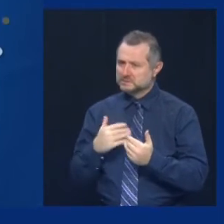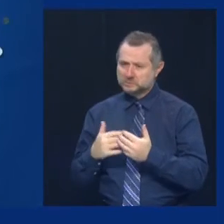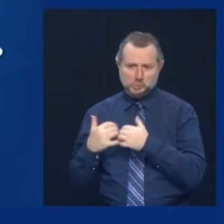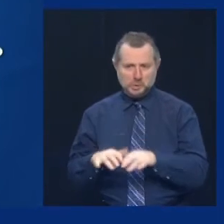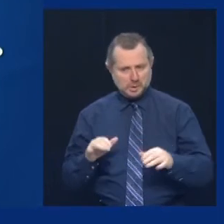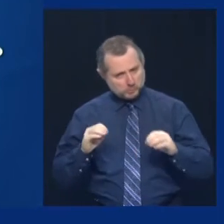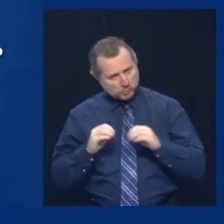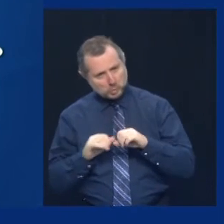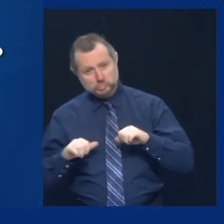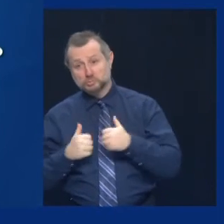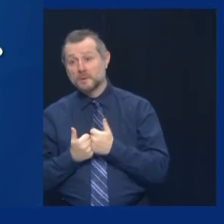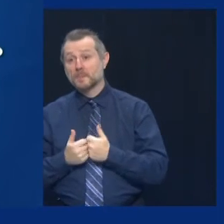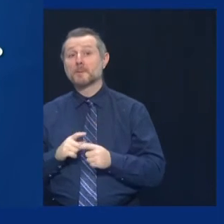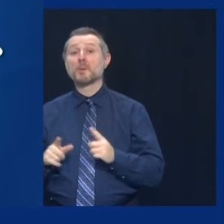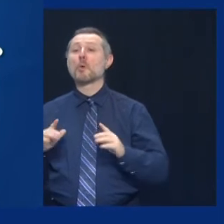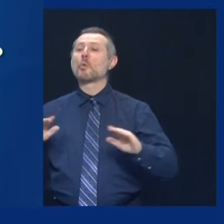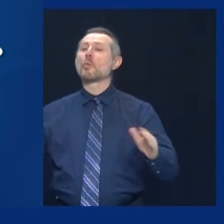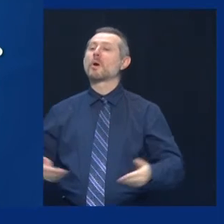to 2020.